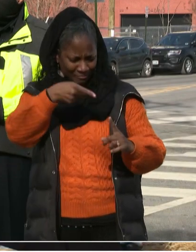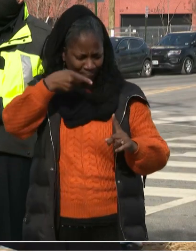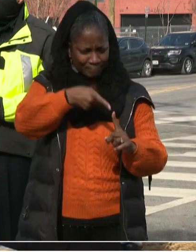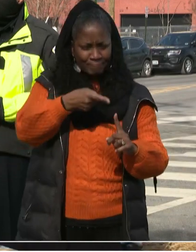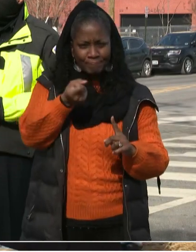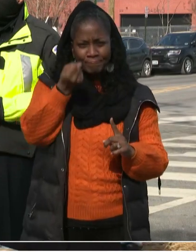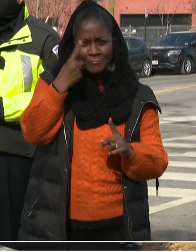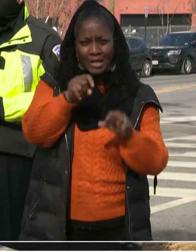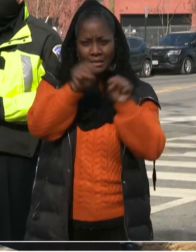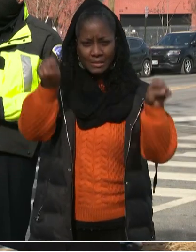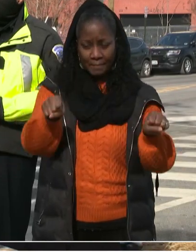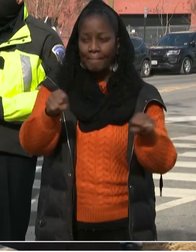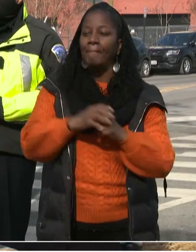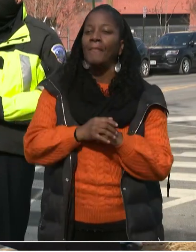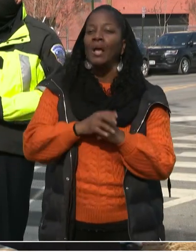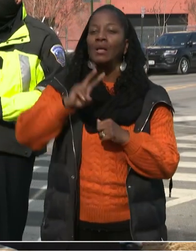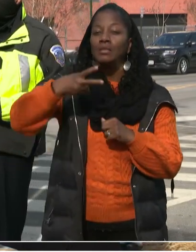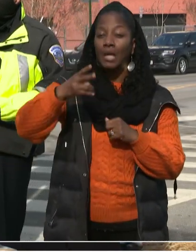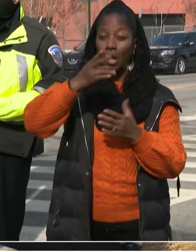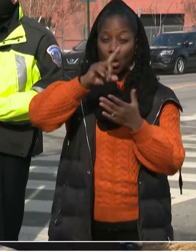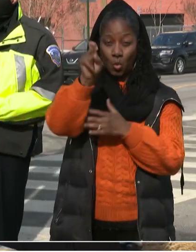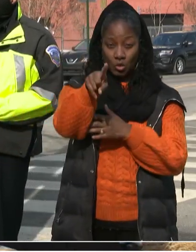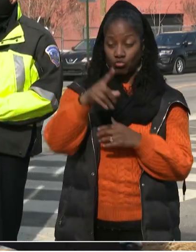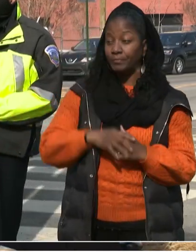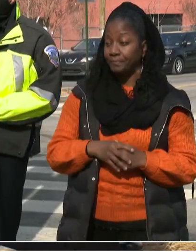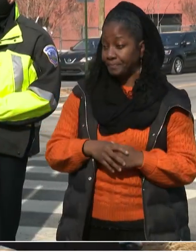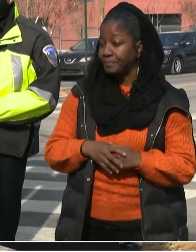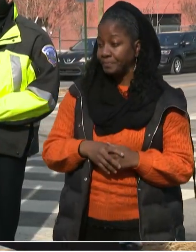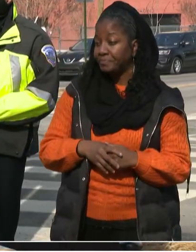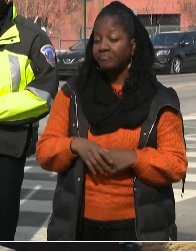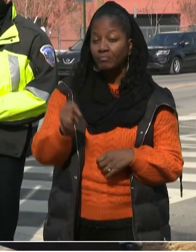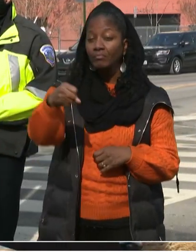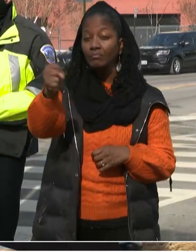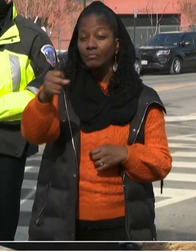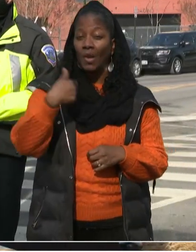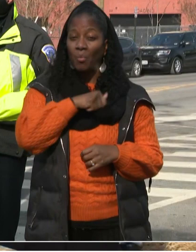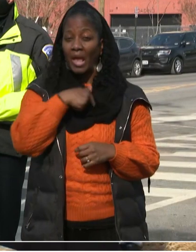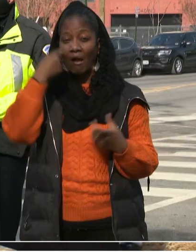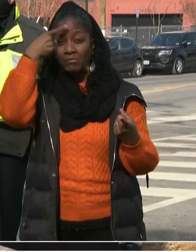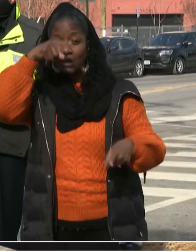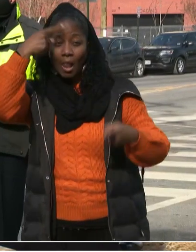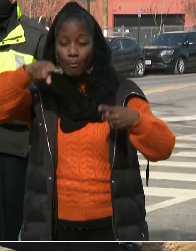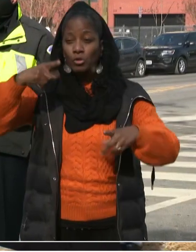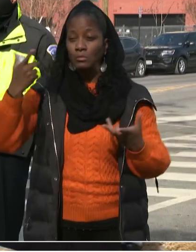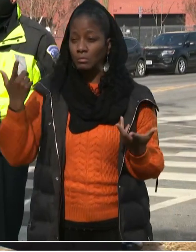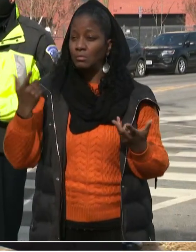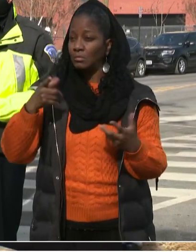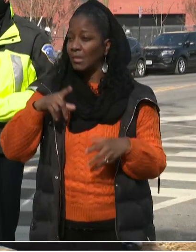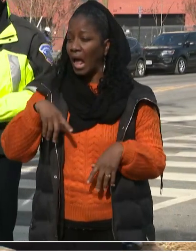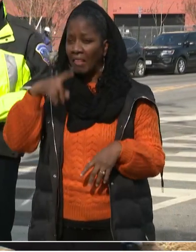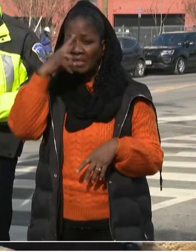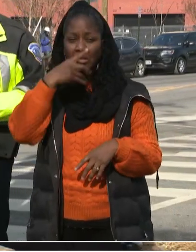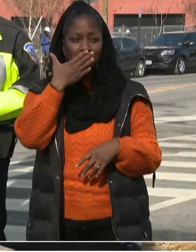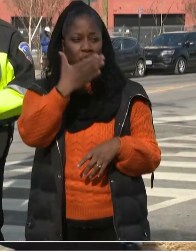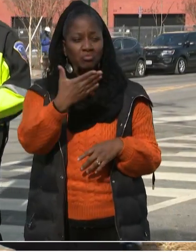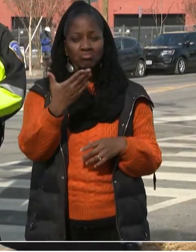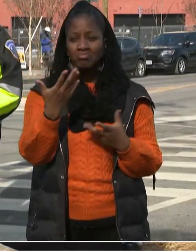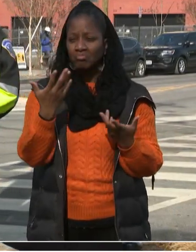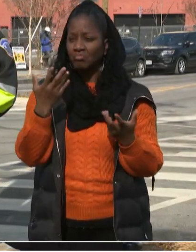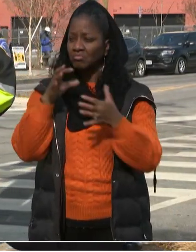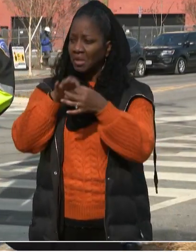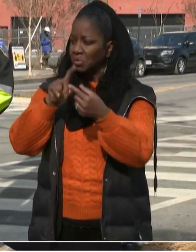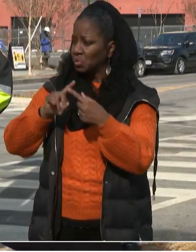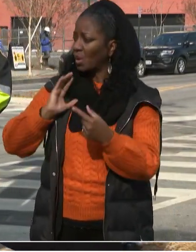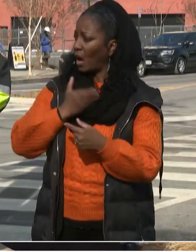the second question that you answered, yes, we have, collaborate. I think the big takeaways here for the Metropolitan Police Department